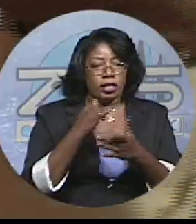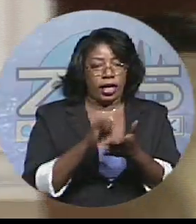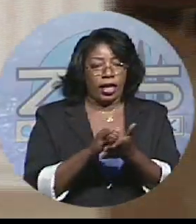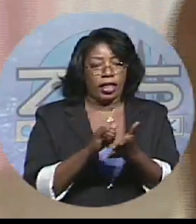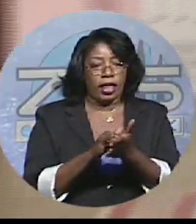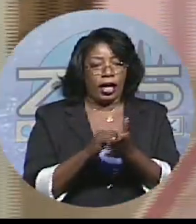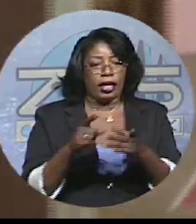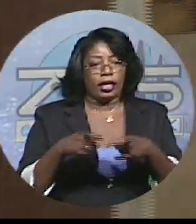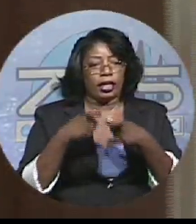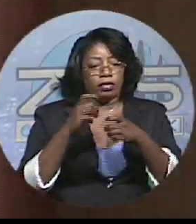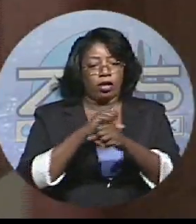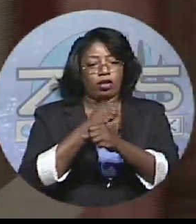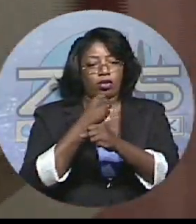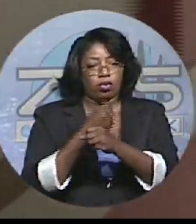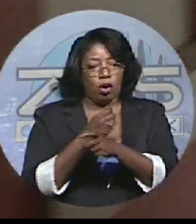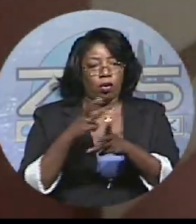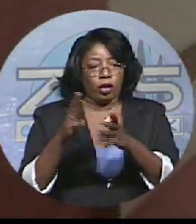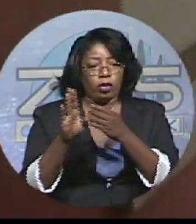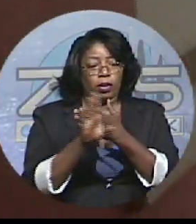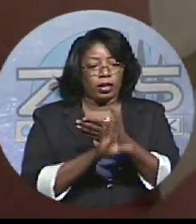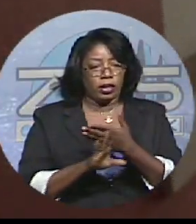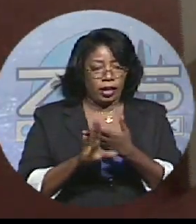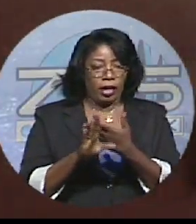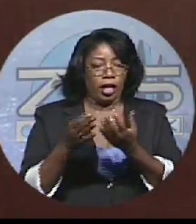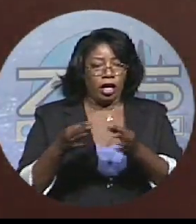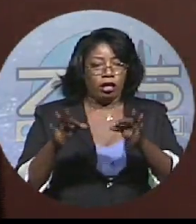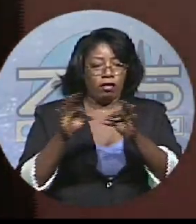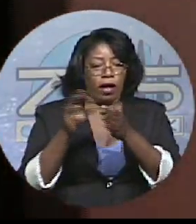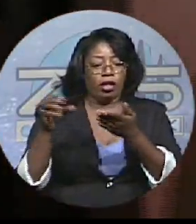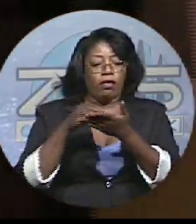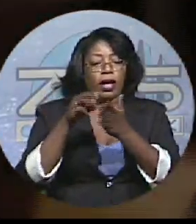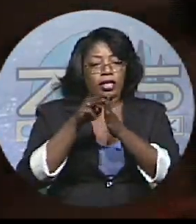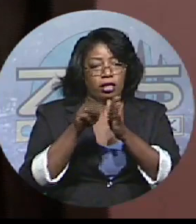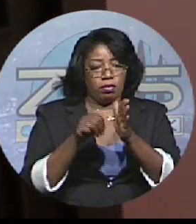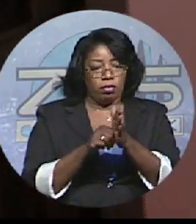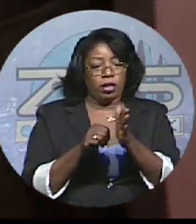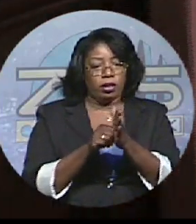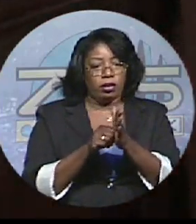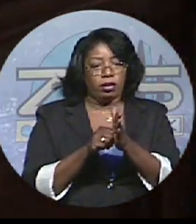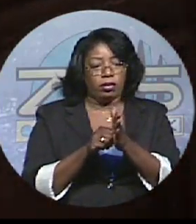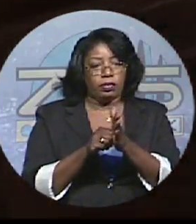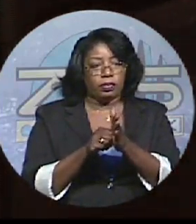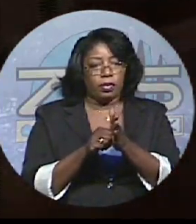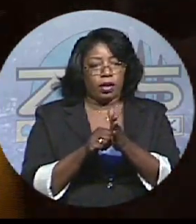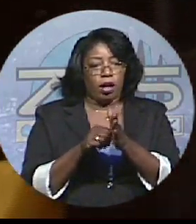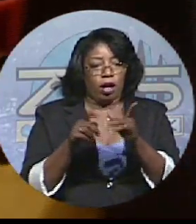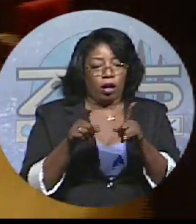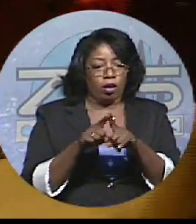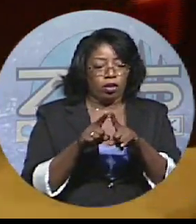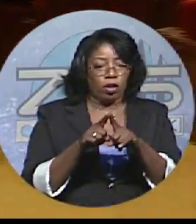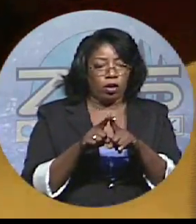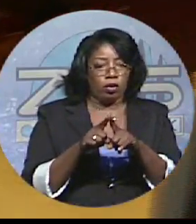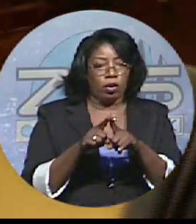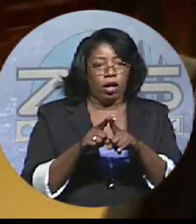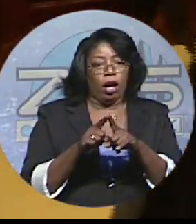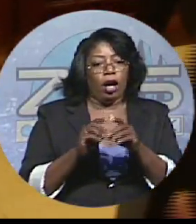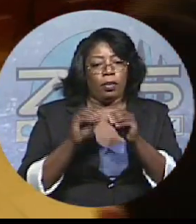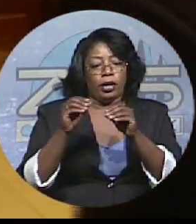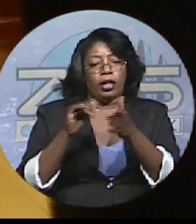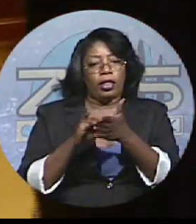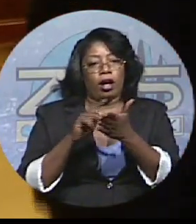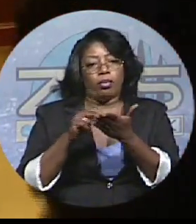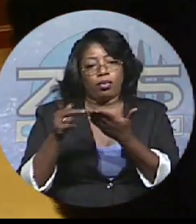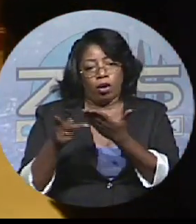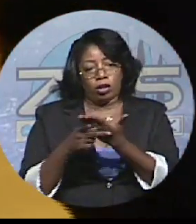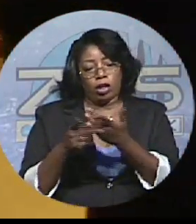it provides a strong mechanism to protect the full value of investments by Bahamian creditors, who, while putting the project in a